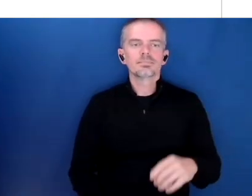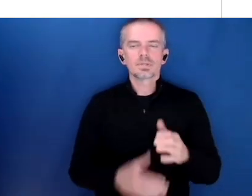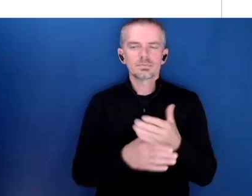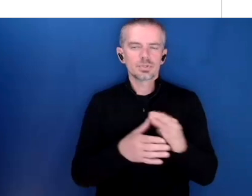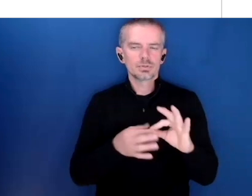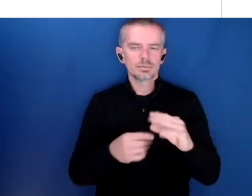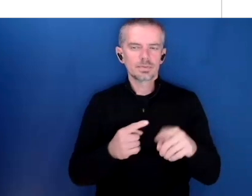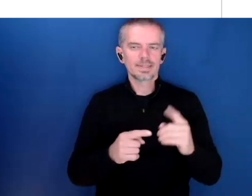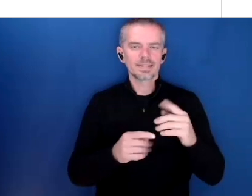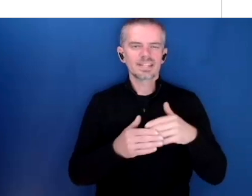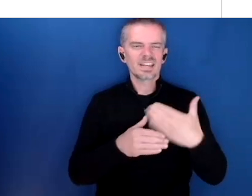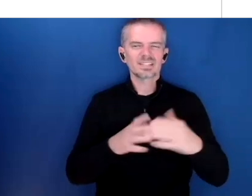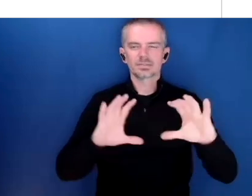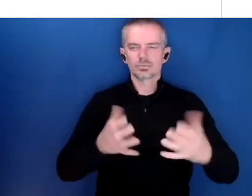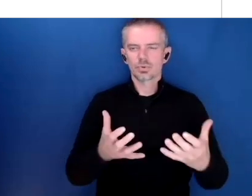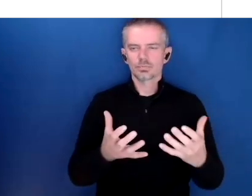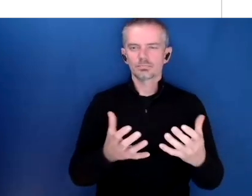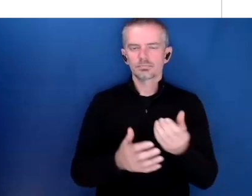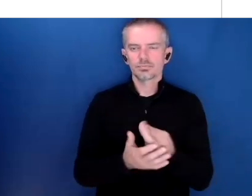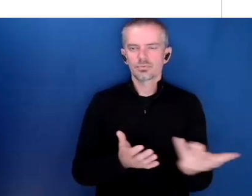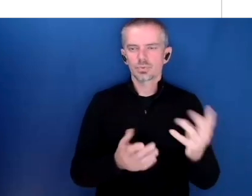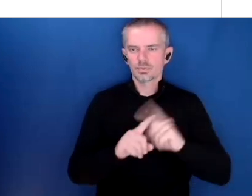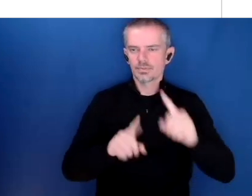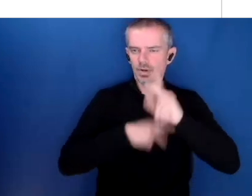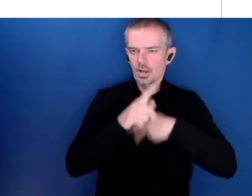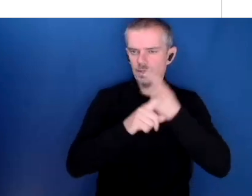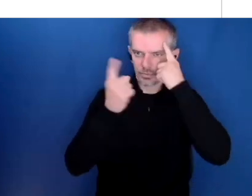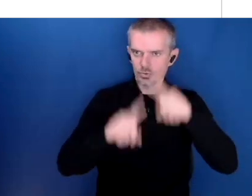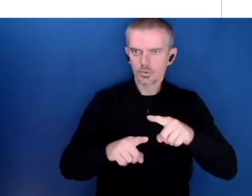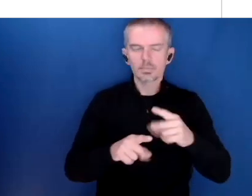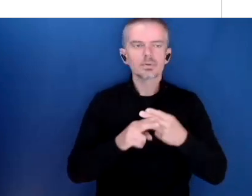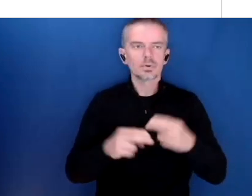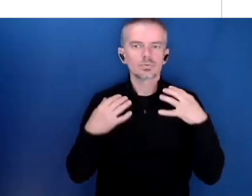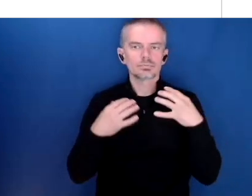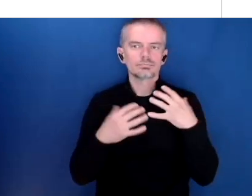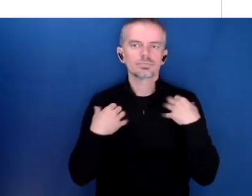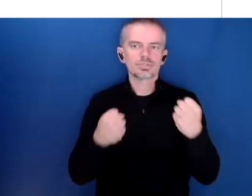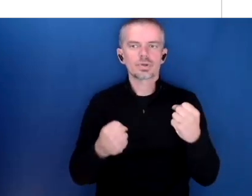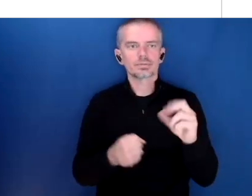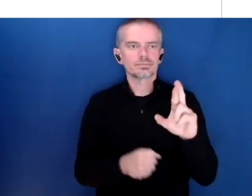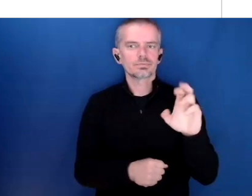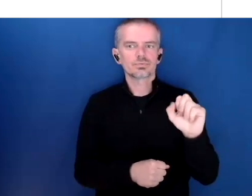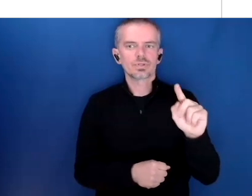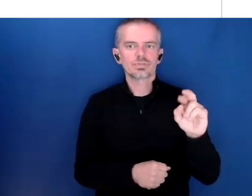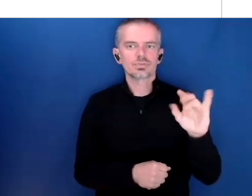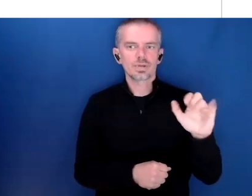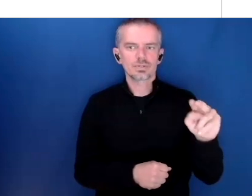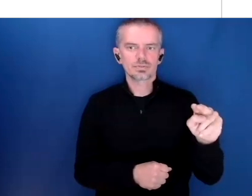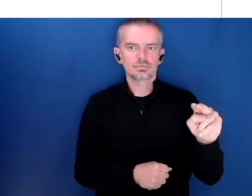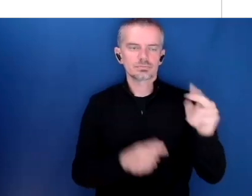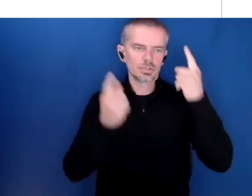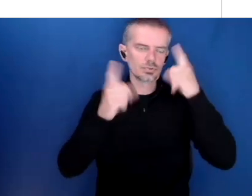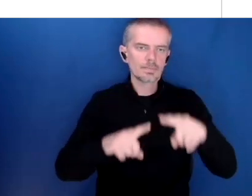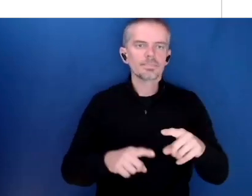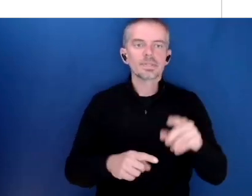next category of agreements that we'll focus on for today, which are restoration agreements. These are a trio of agreements intended for activities